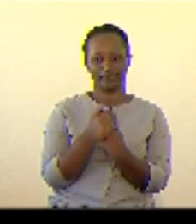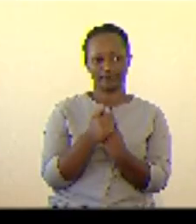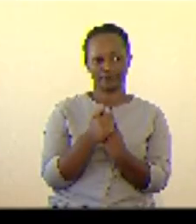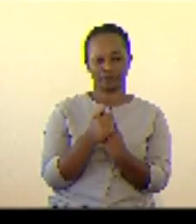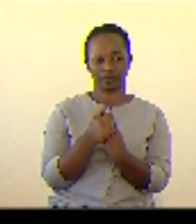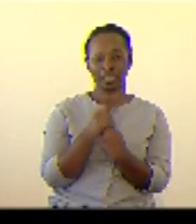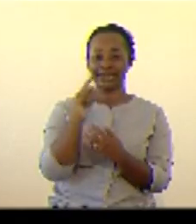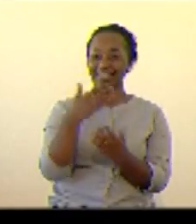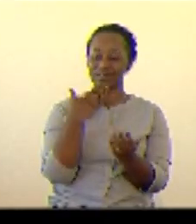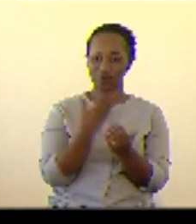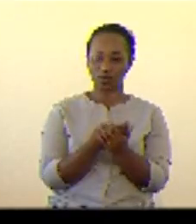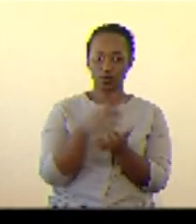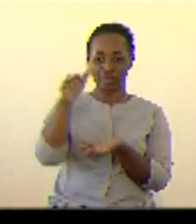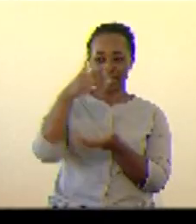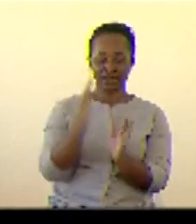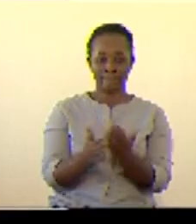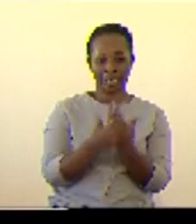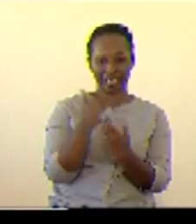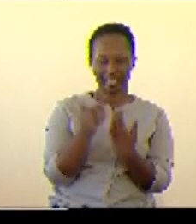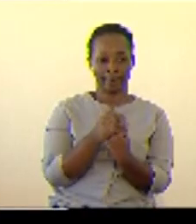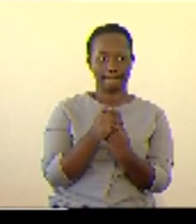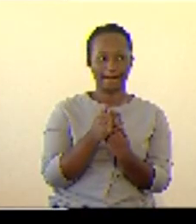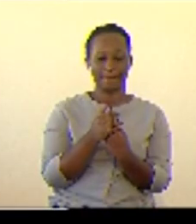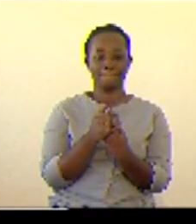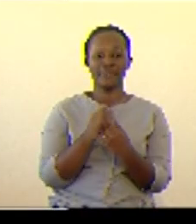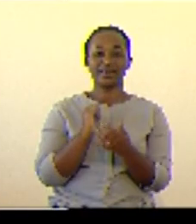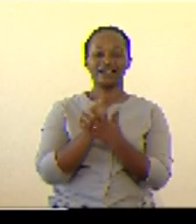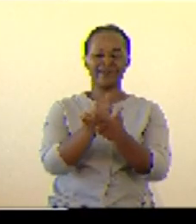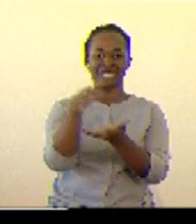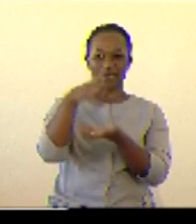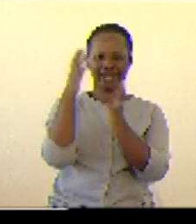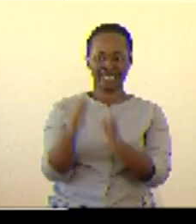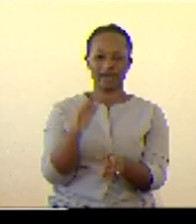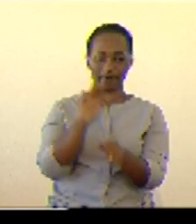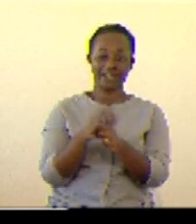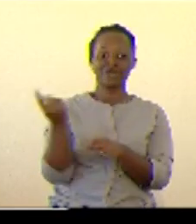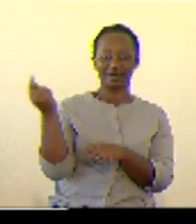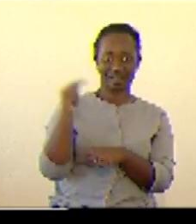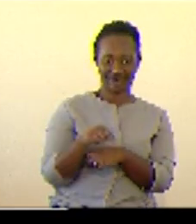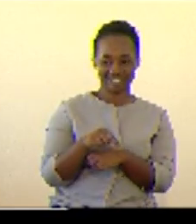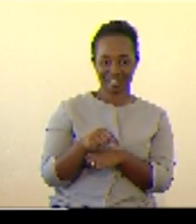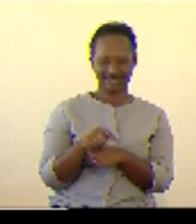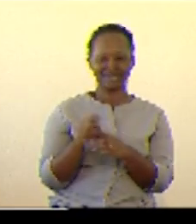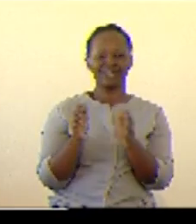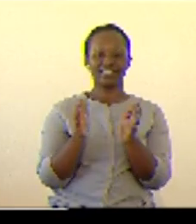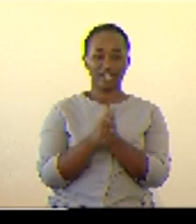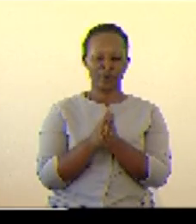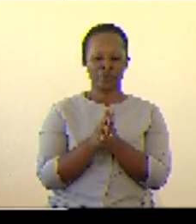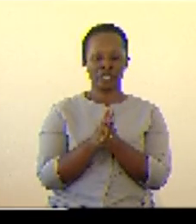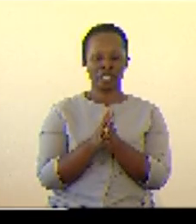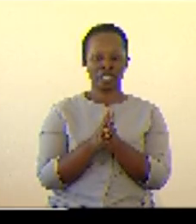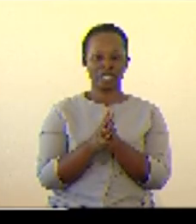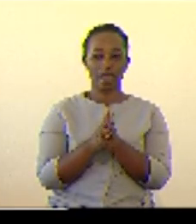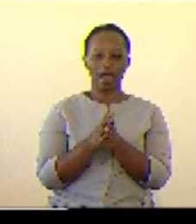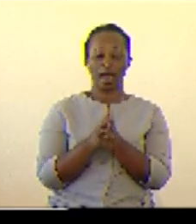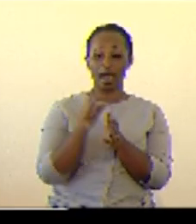this good customer care, it attracts many customers to come and retains the old one, who in